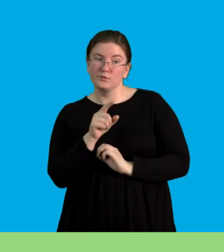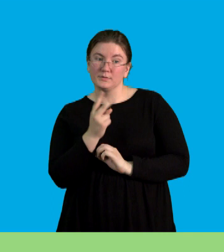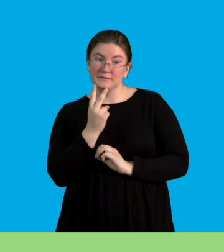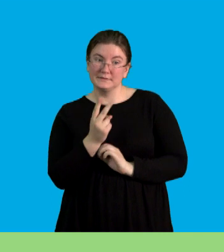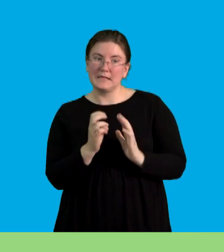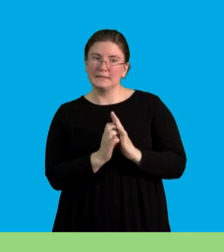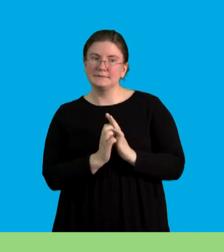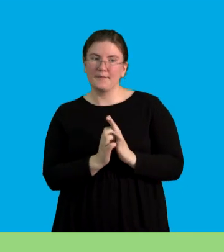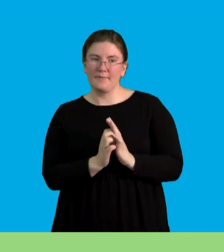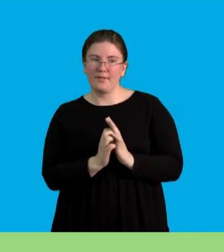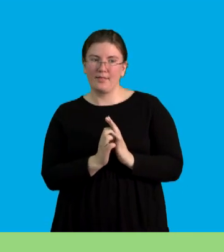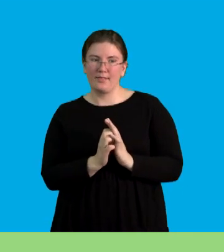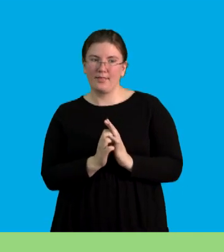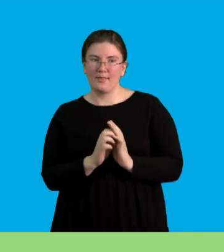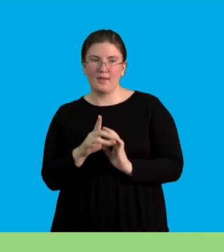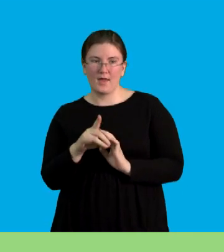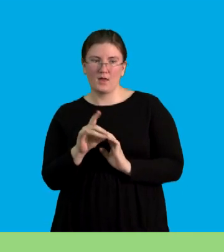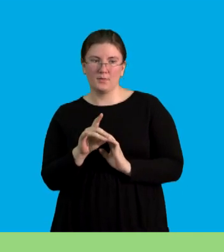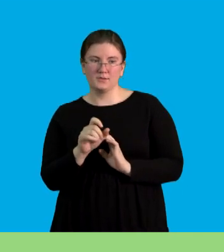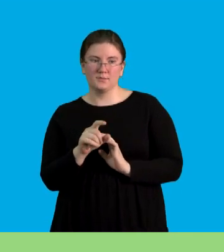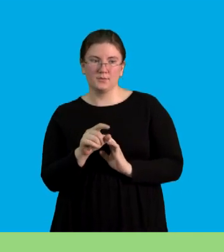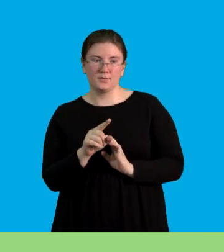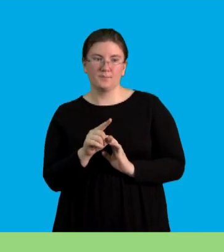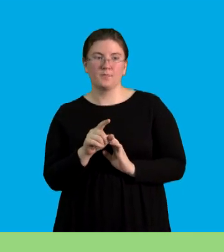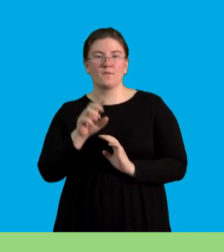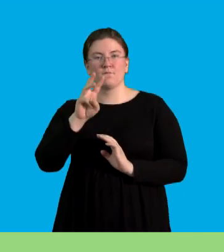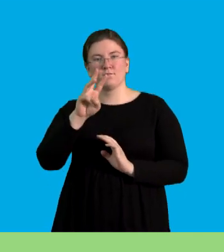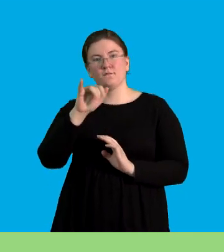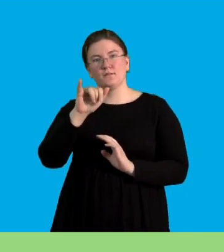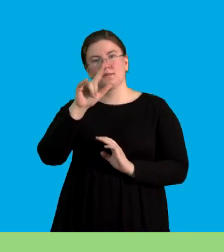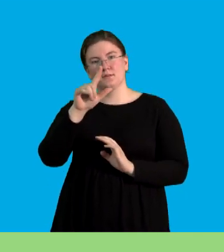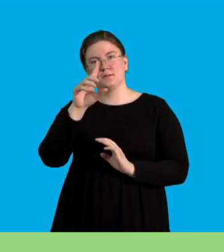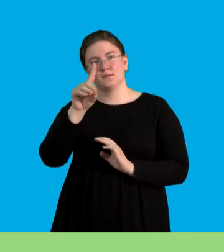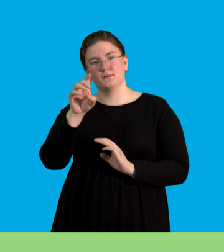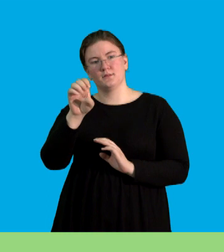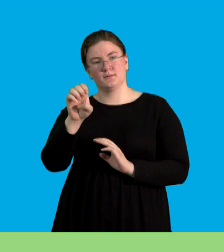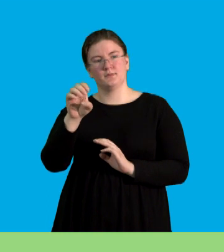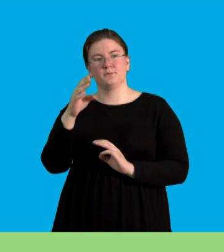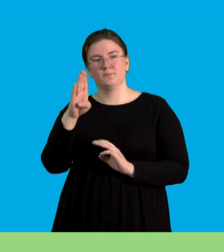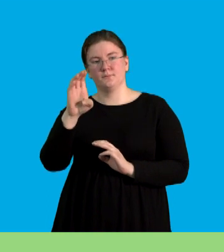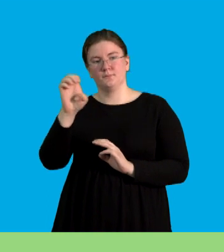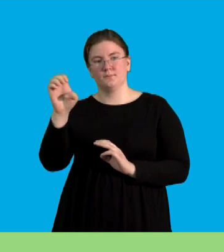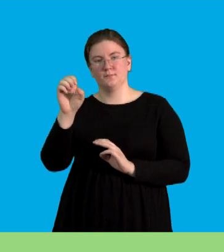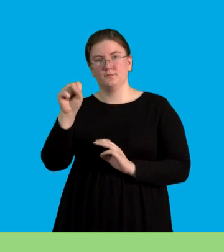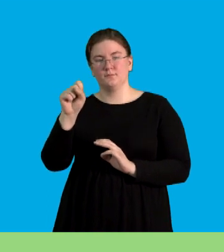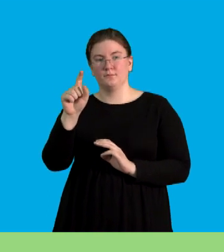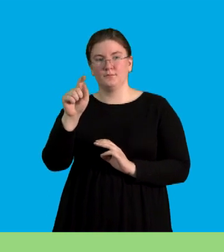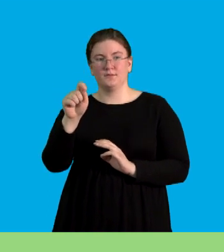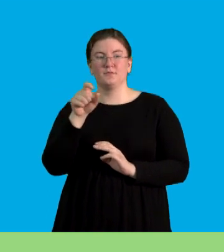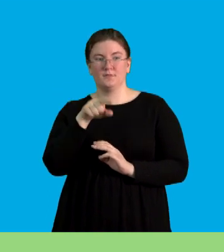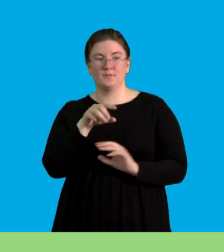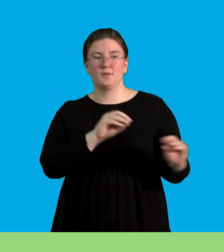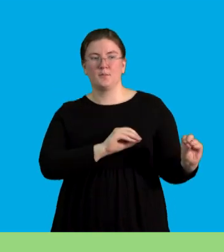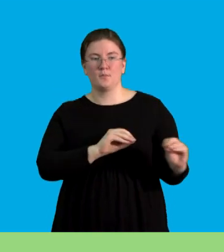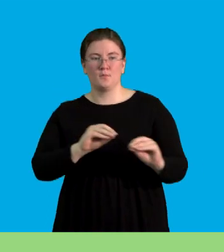So here we have an example of animals known as the wildebeest that are migrating in the